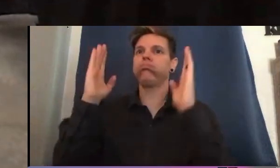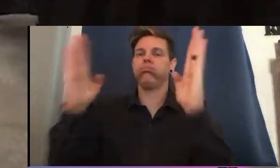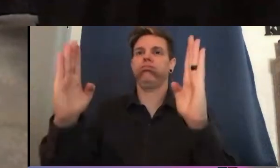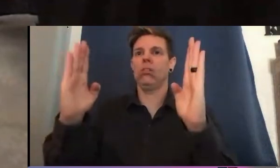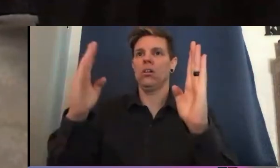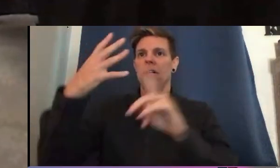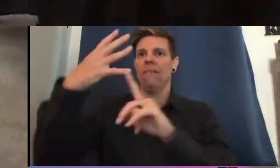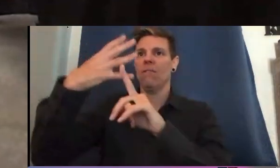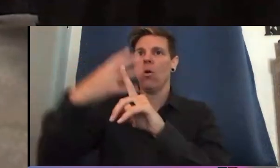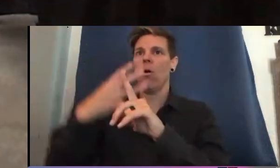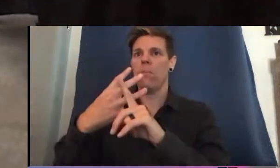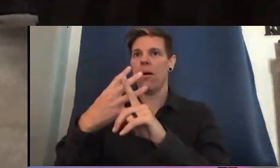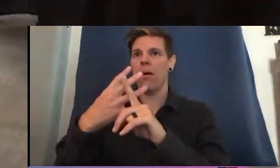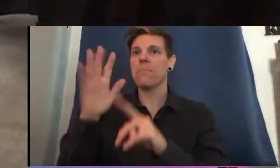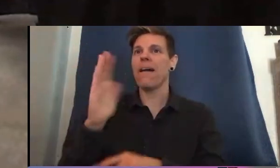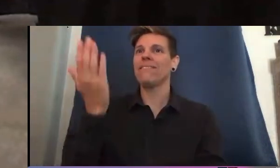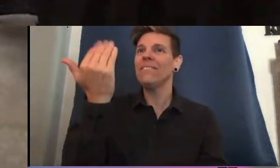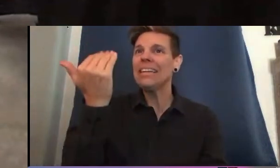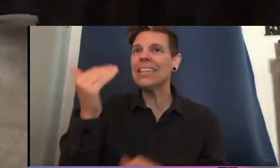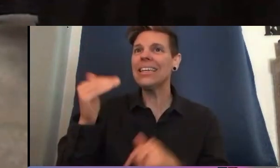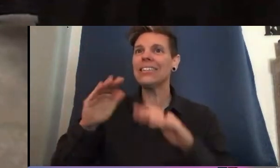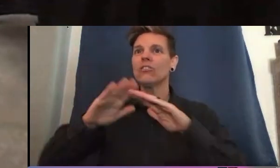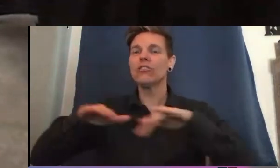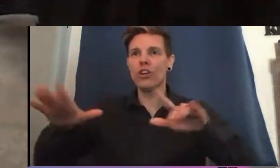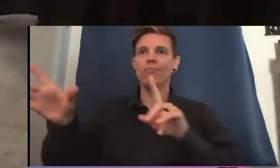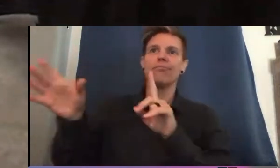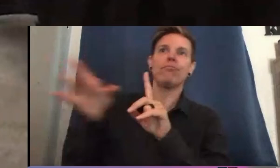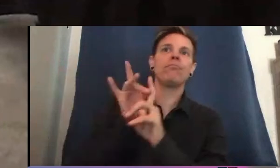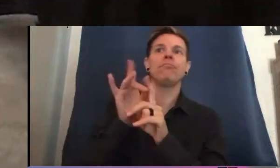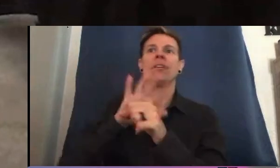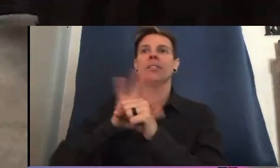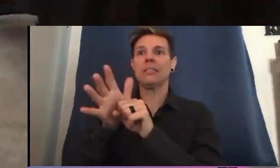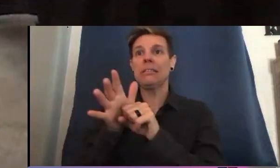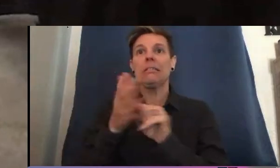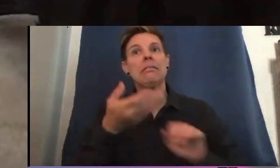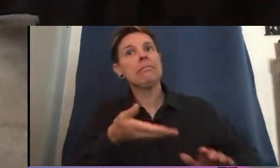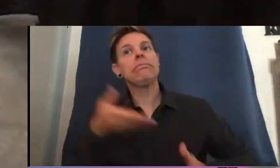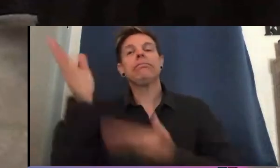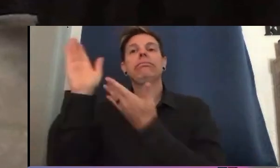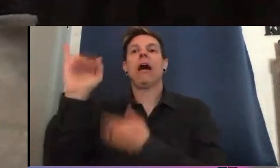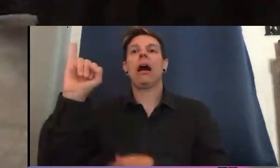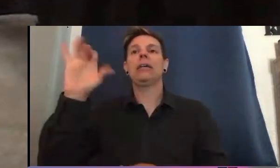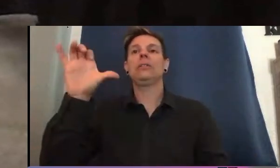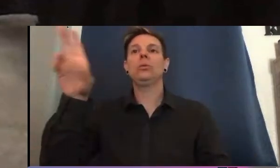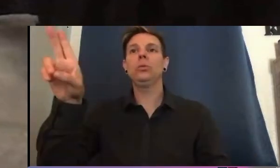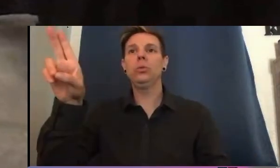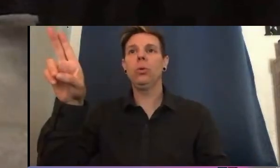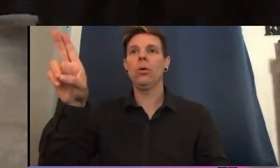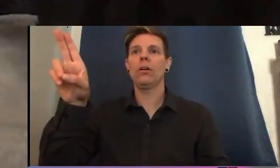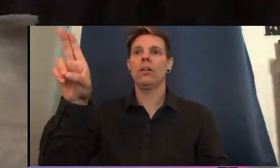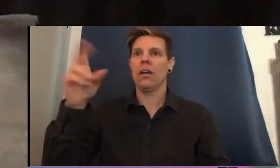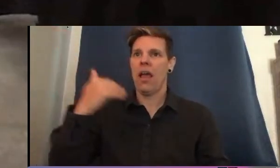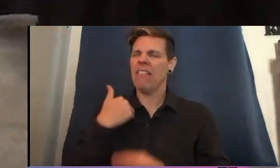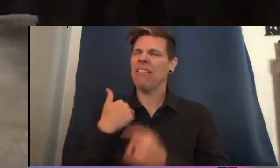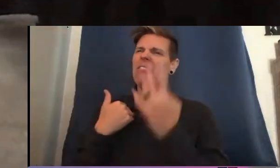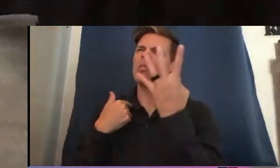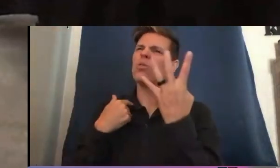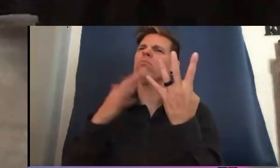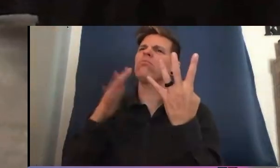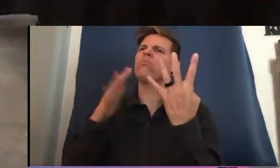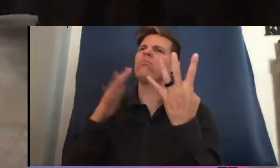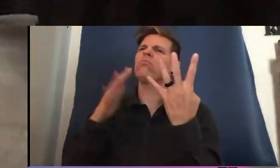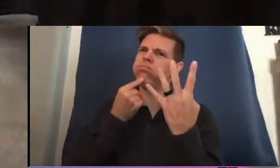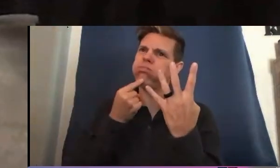children with COVID-19 were admitted to an ICU. 4 of those children had an underlying chronic coexisting condition such as cancer, and